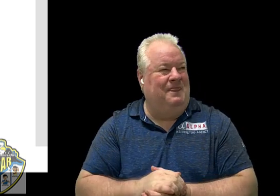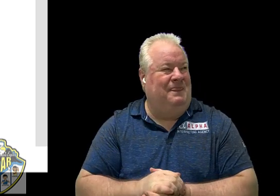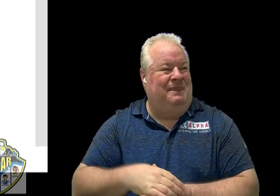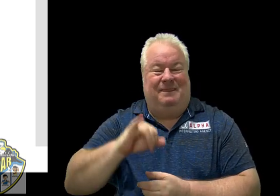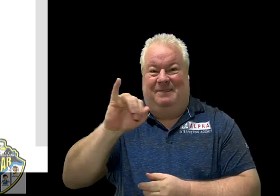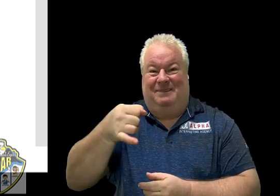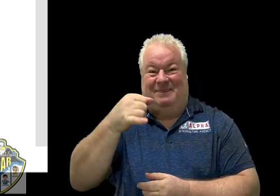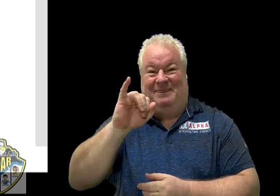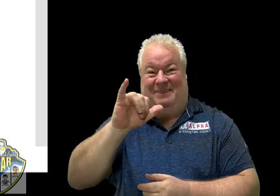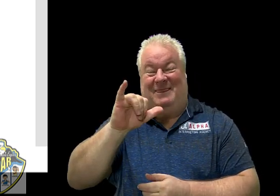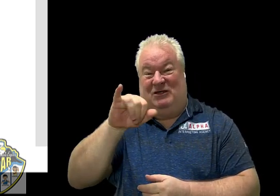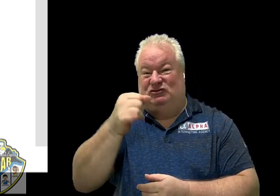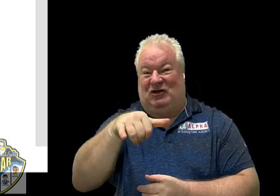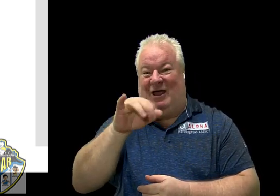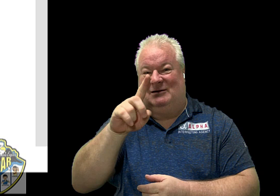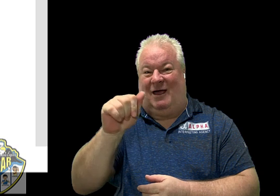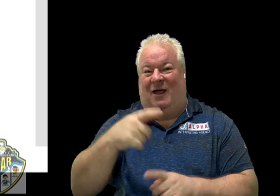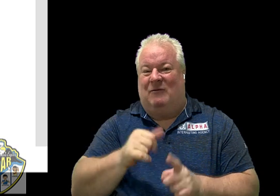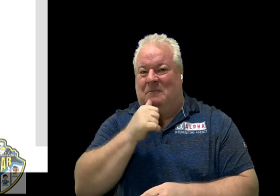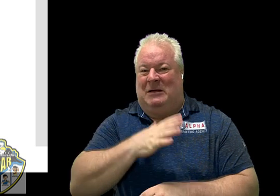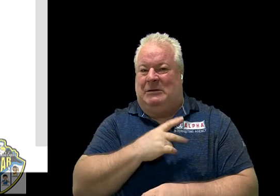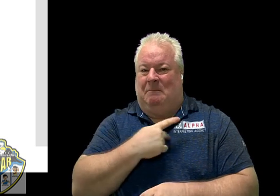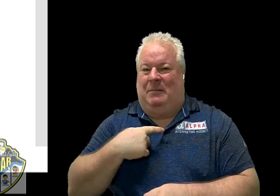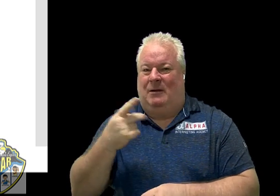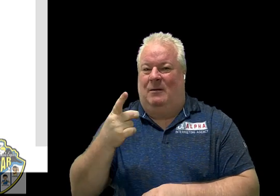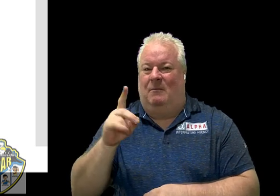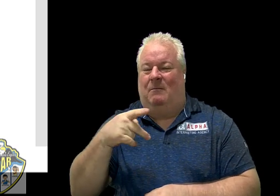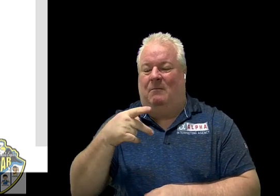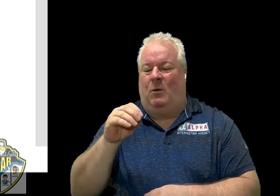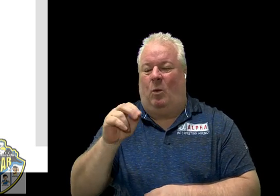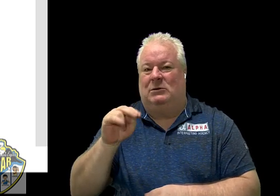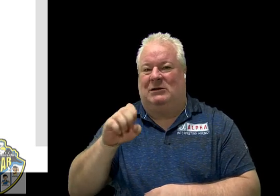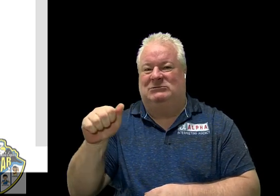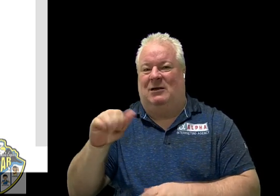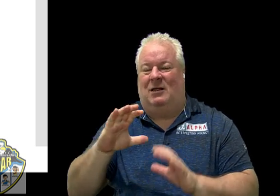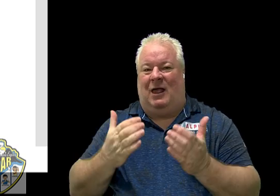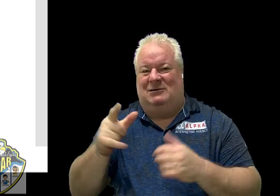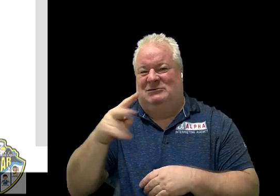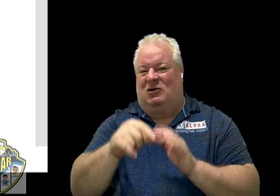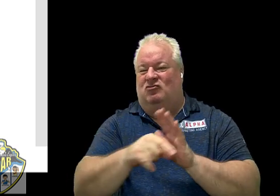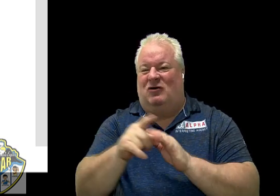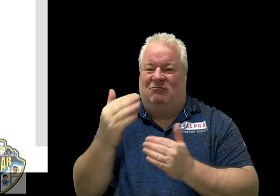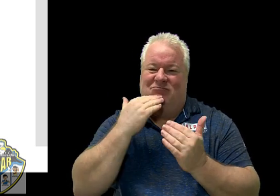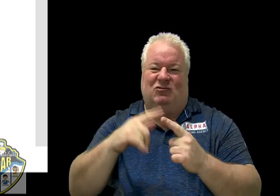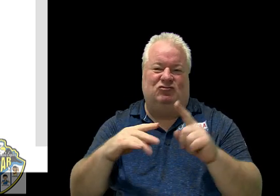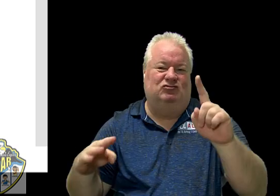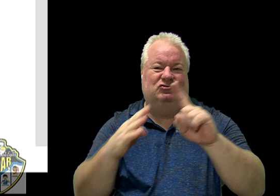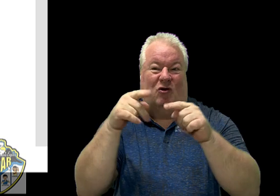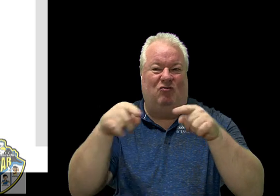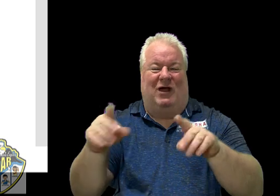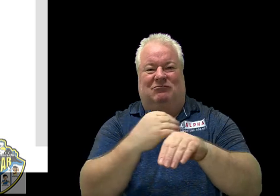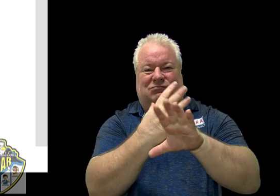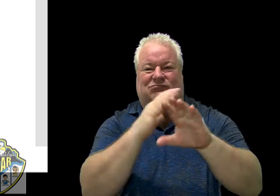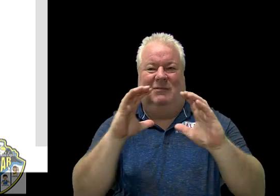Jaida H. from Mrs. Panessa's class, second grader, thank you for soaring while on